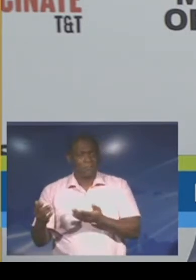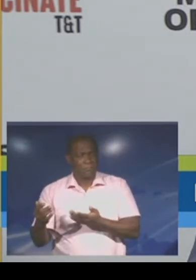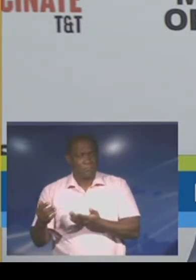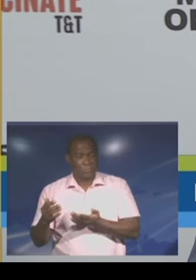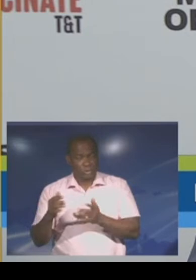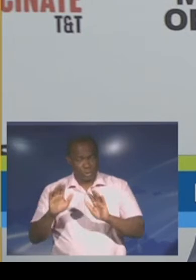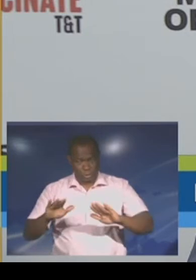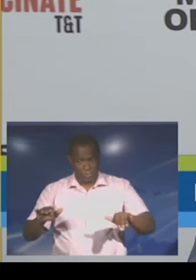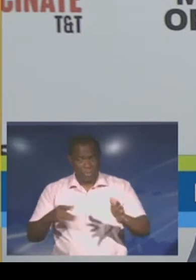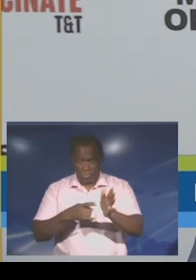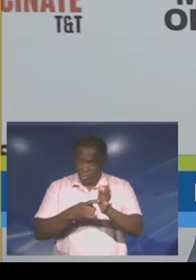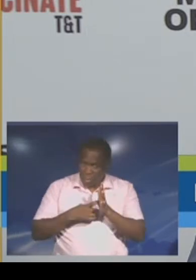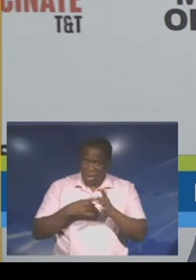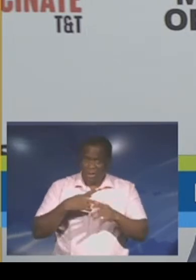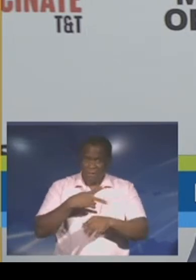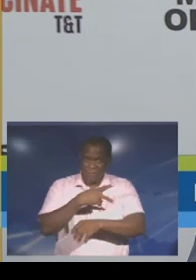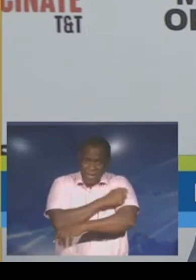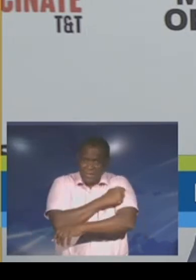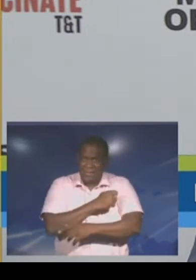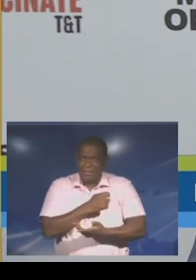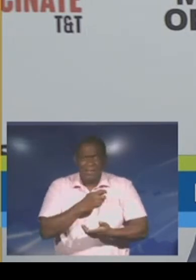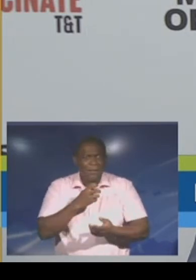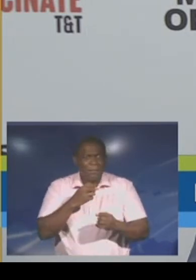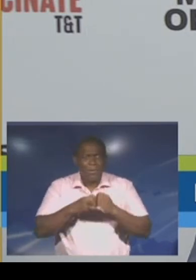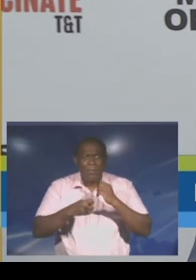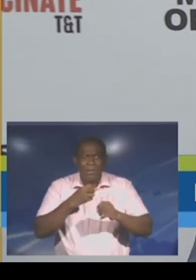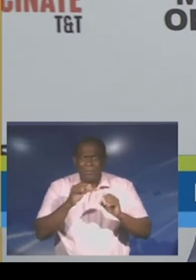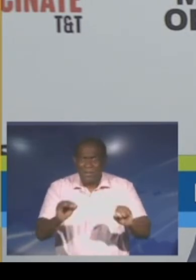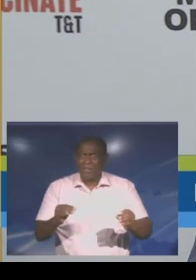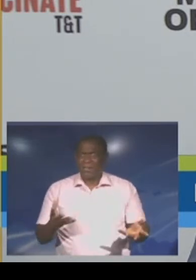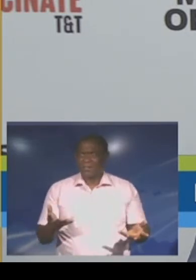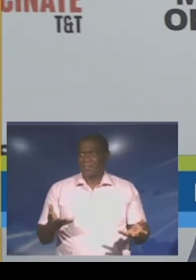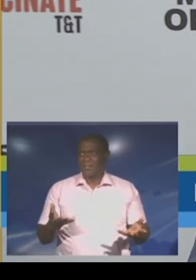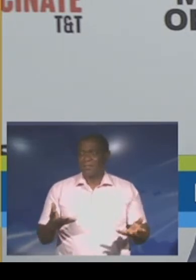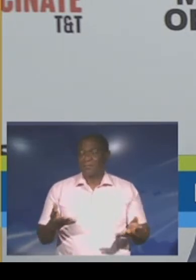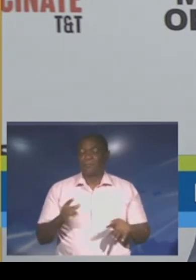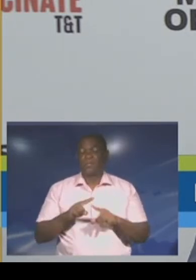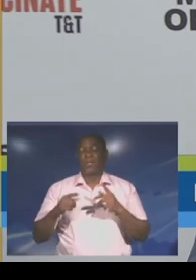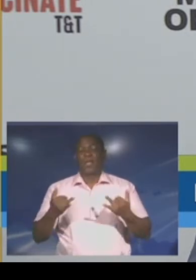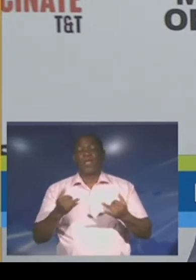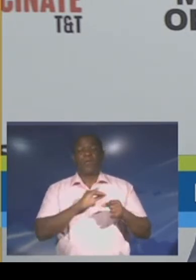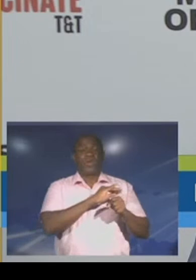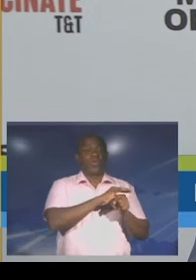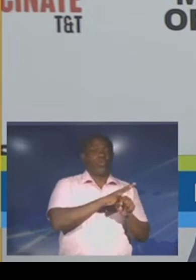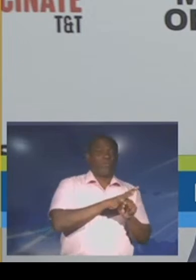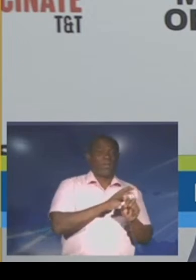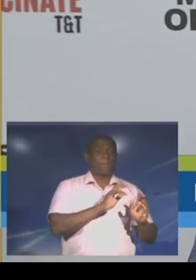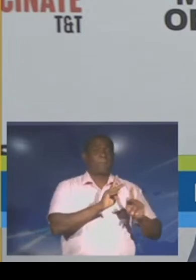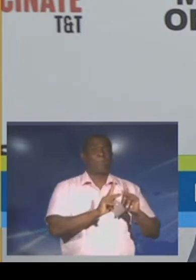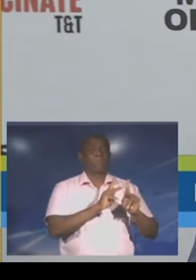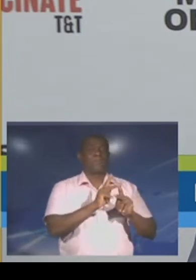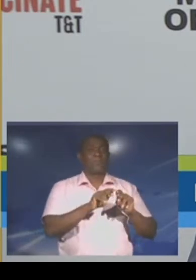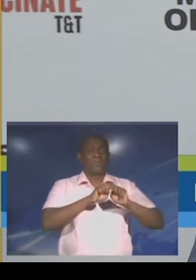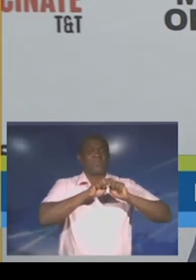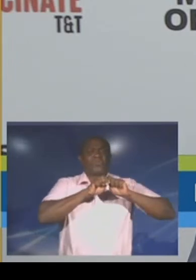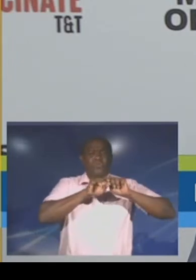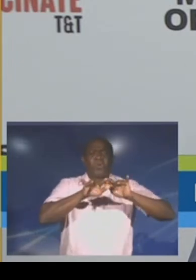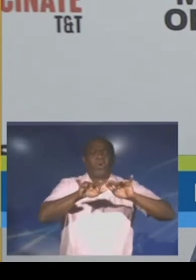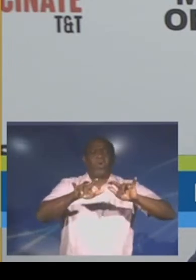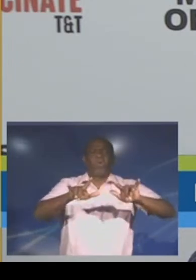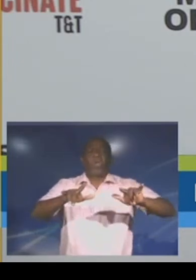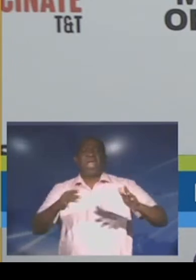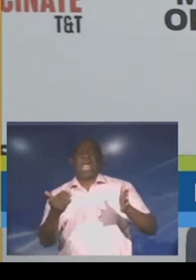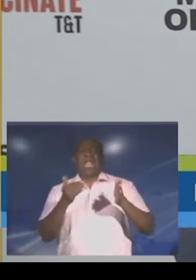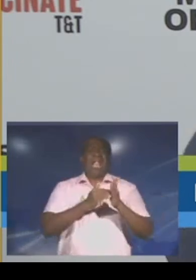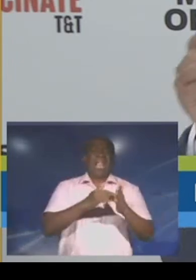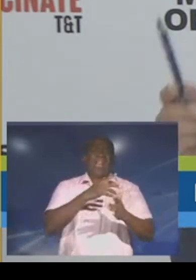Unfortunately, some parents are misinterpreting the misinformation about COVID vaccine,